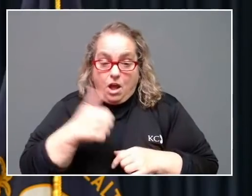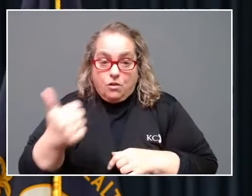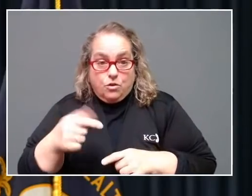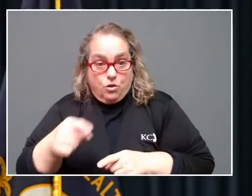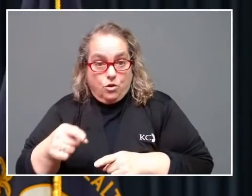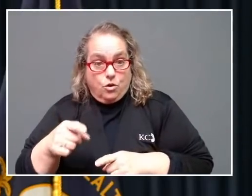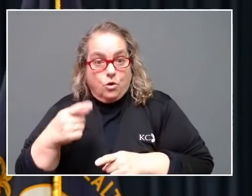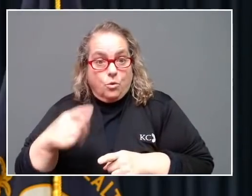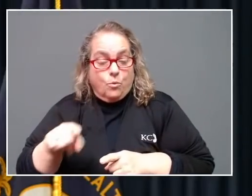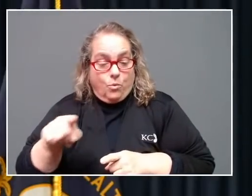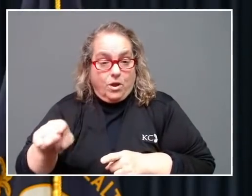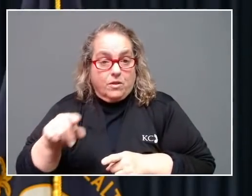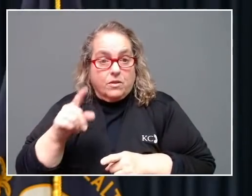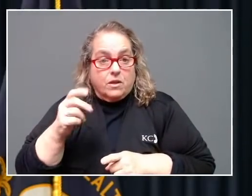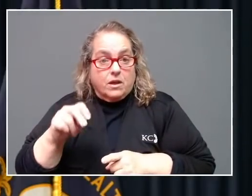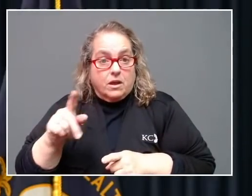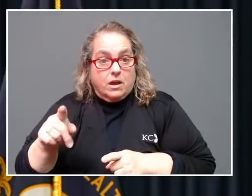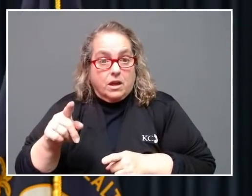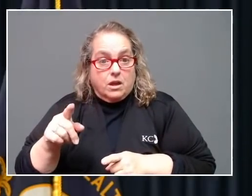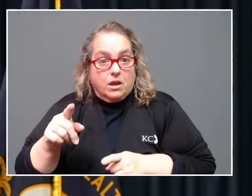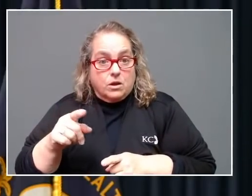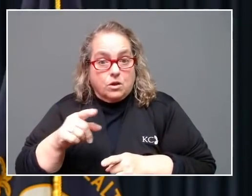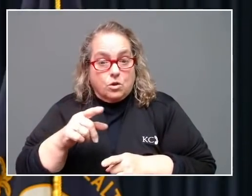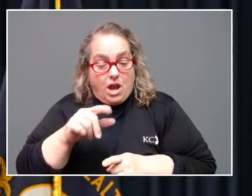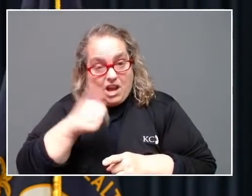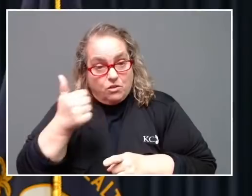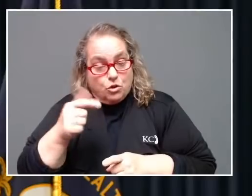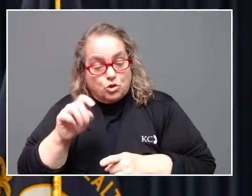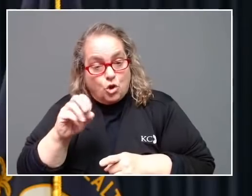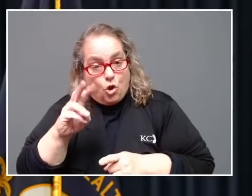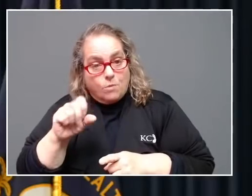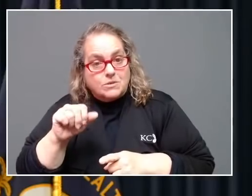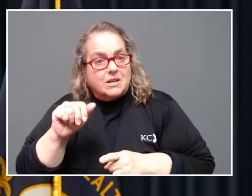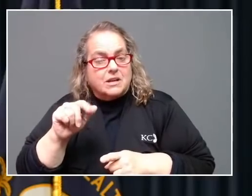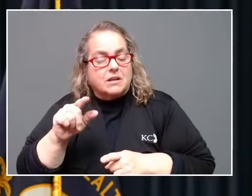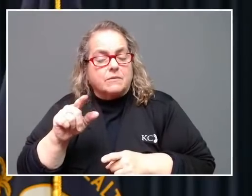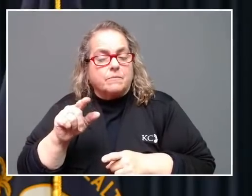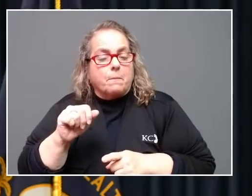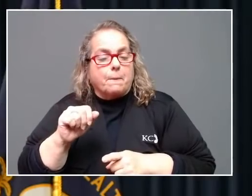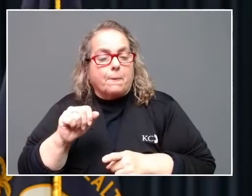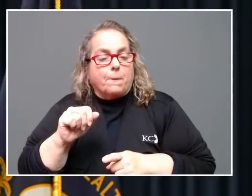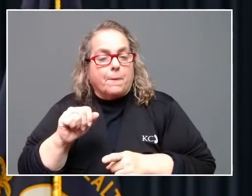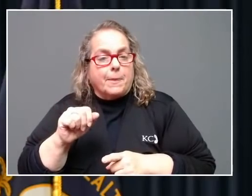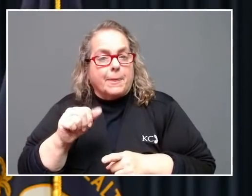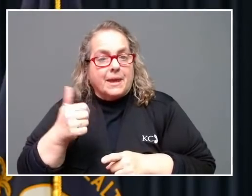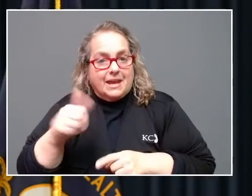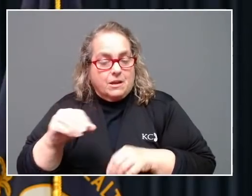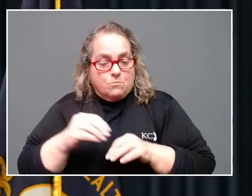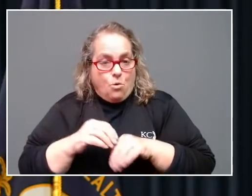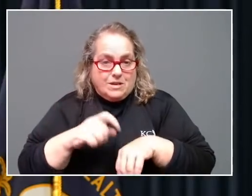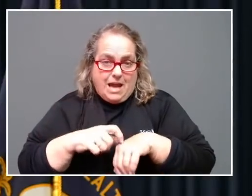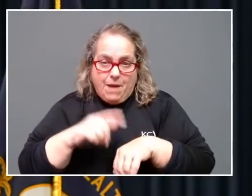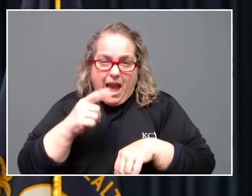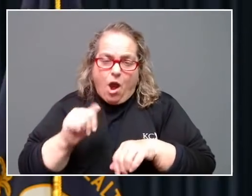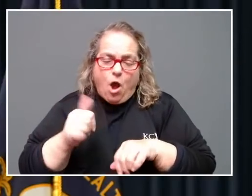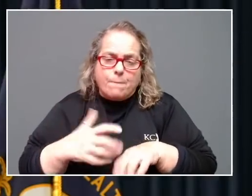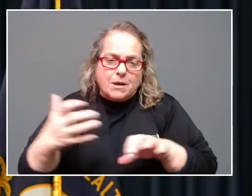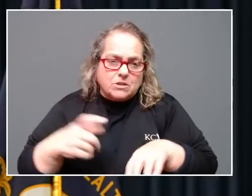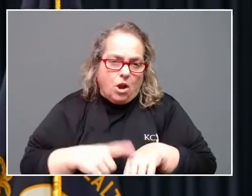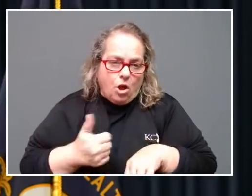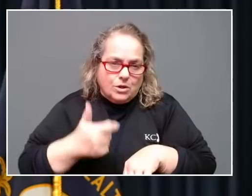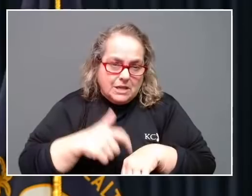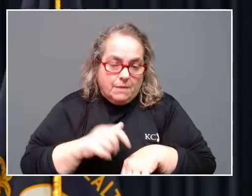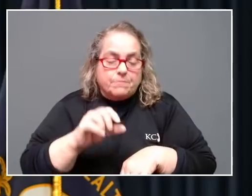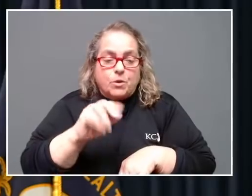under 5? Do you think it's going to make people more concerned or more at ease, knowing that they're taking more time? Okay. So we